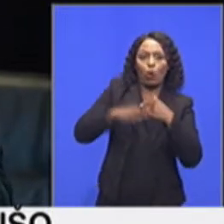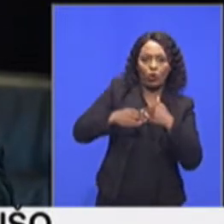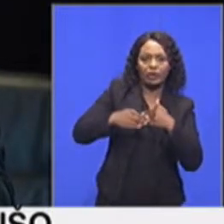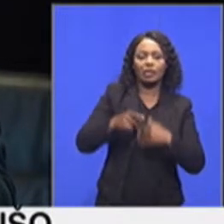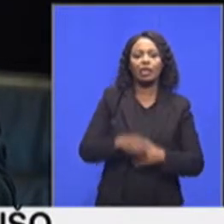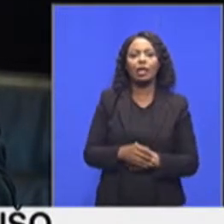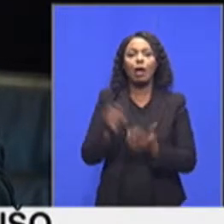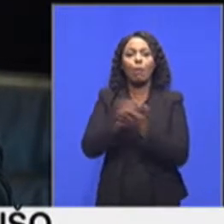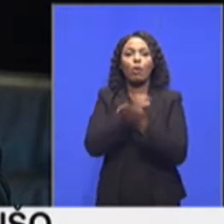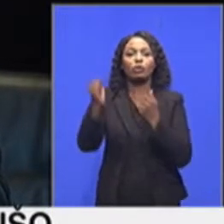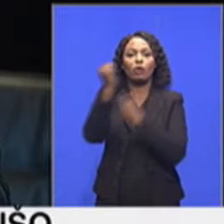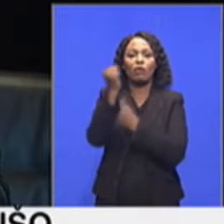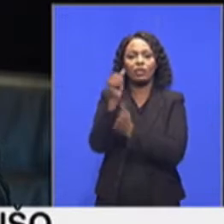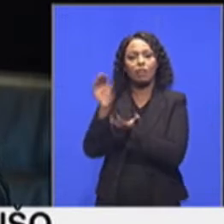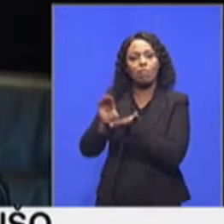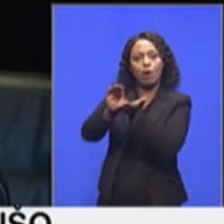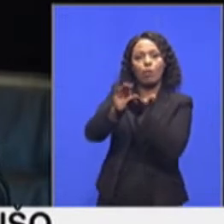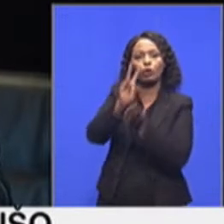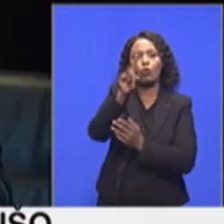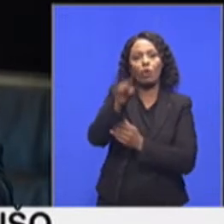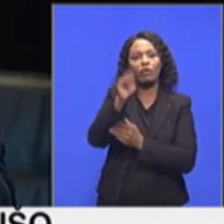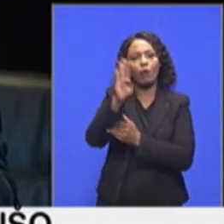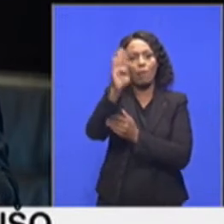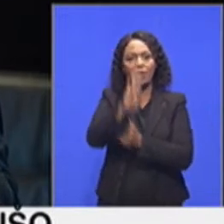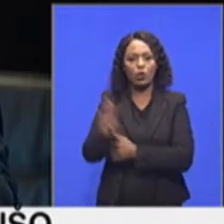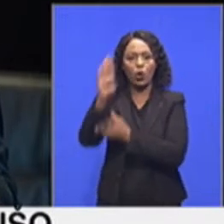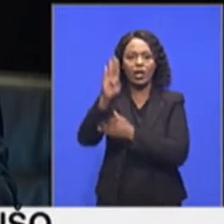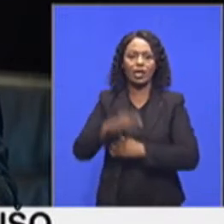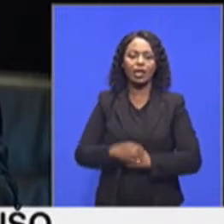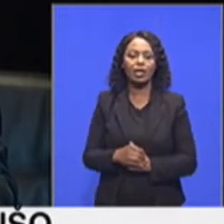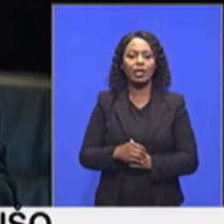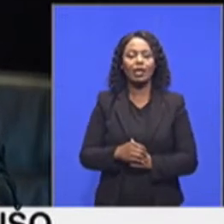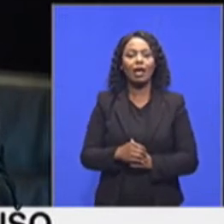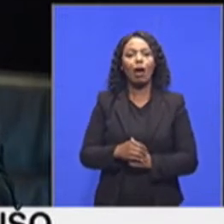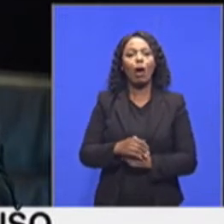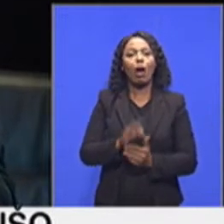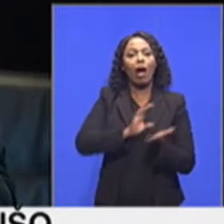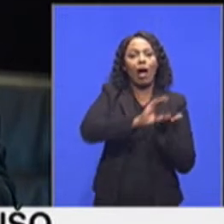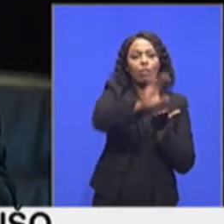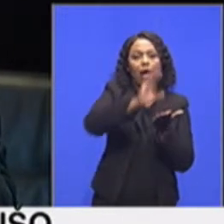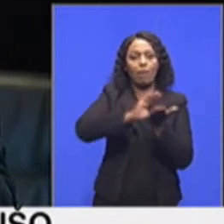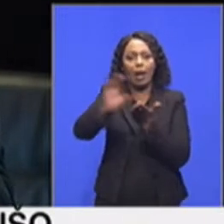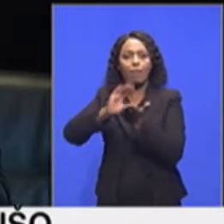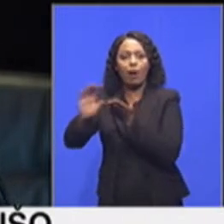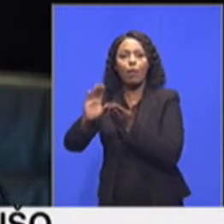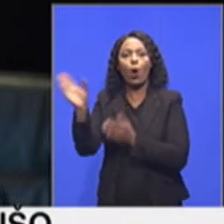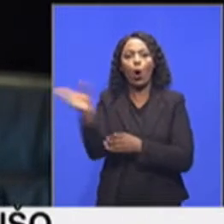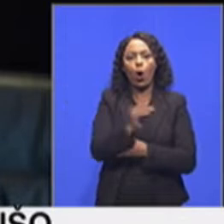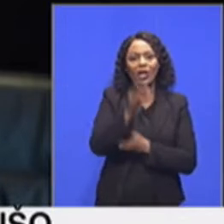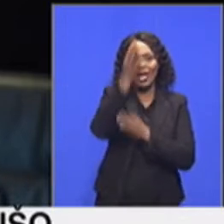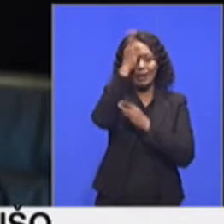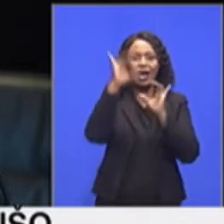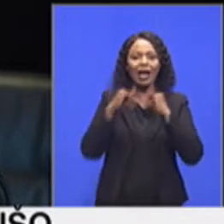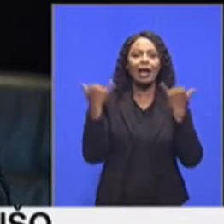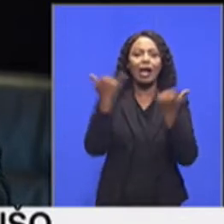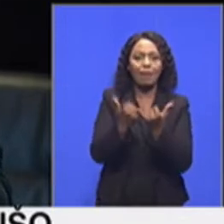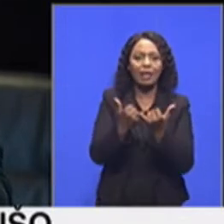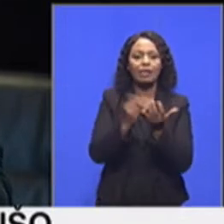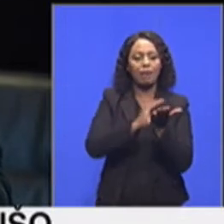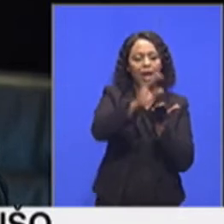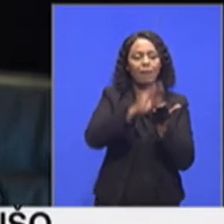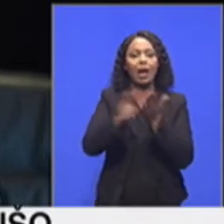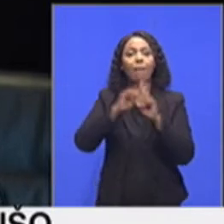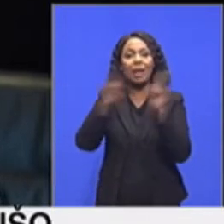allocated 2.4 billion. The allocation for the state-owned companies will be accompanied by strict conditions to